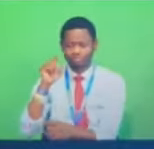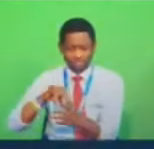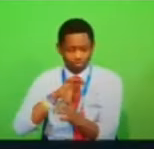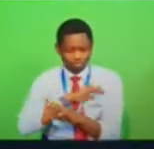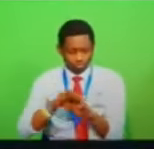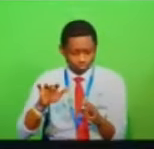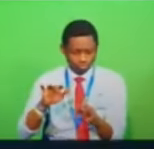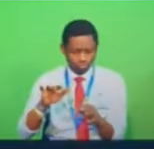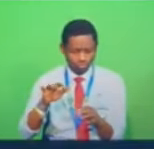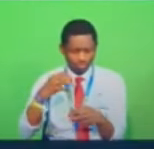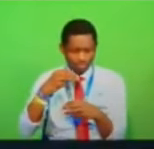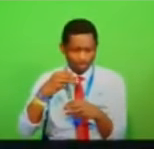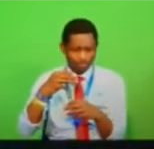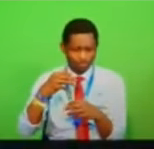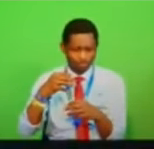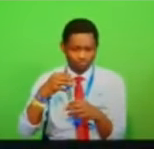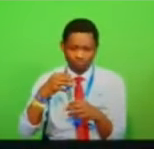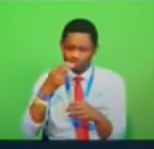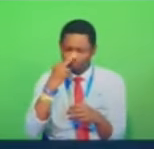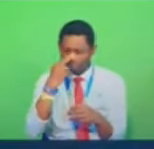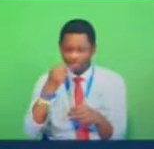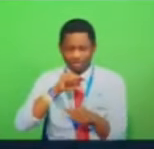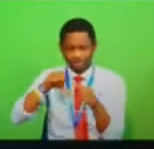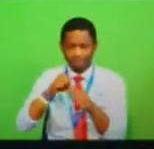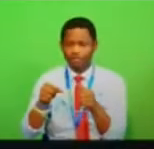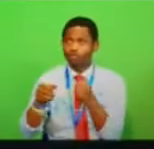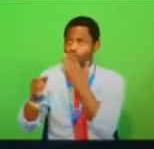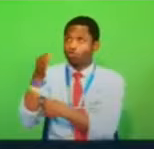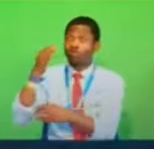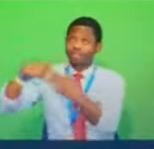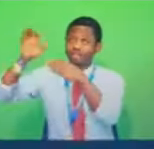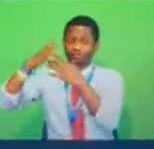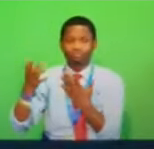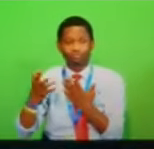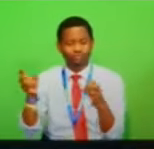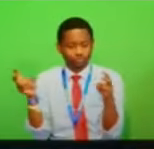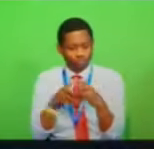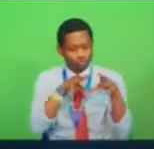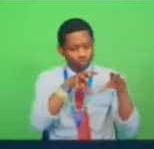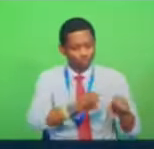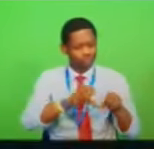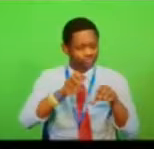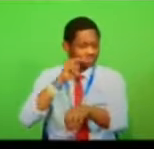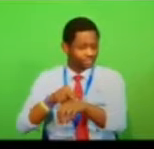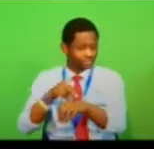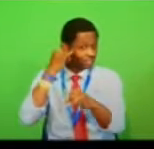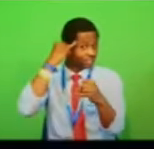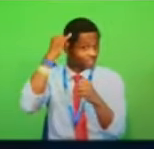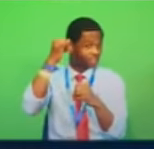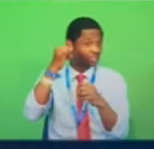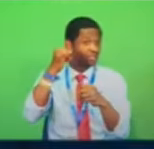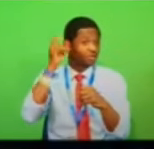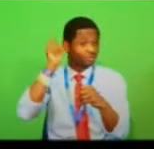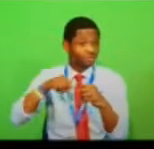made God popular in Babylon. So the possessing the nation's agenda, ladies and gentlemen, is for us